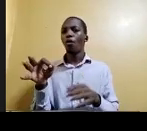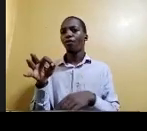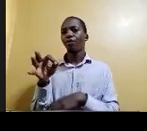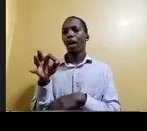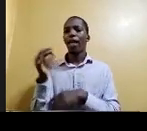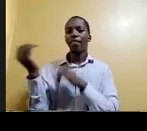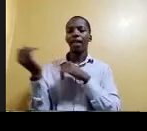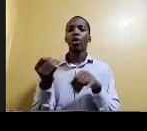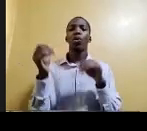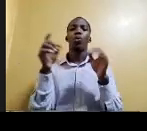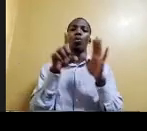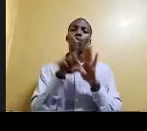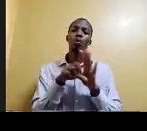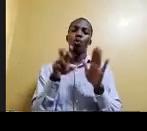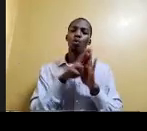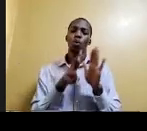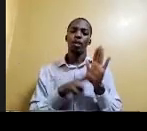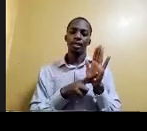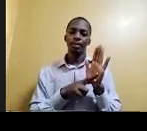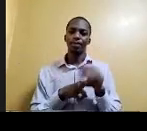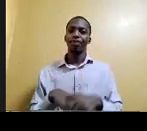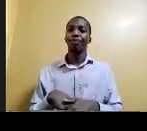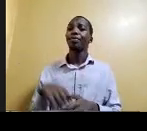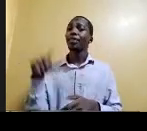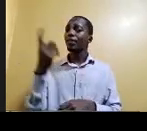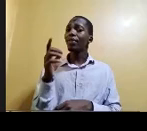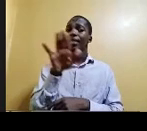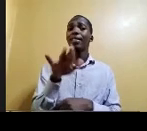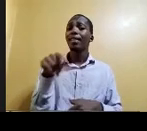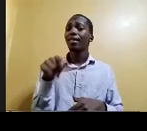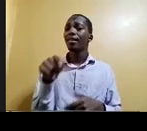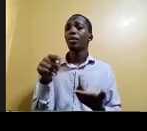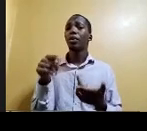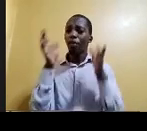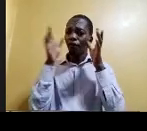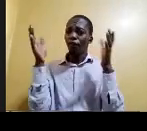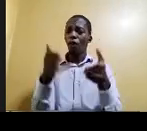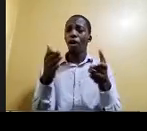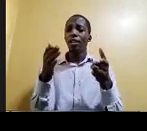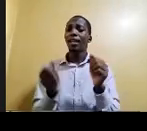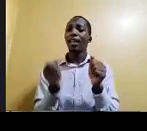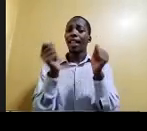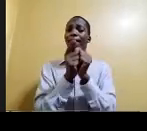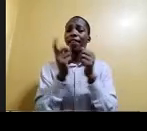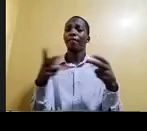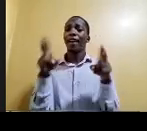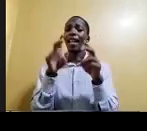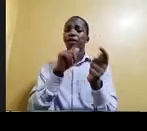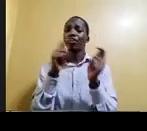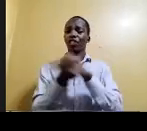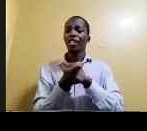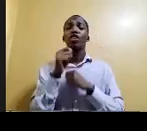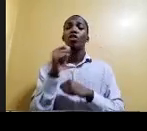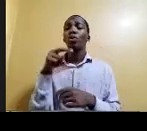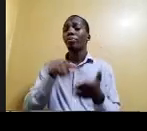rules. At first stage, this platform will be concentrated in 11 value chains. It doesn't mean that they are the only value